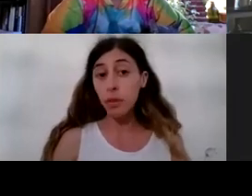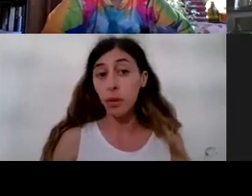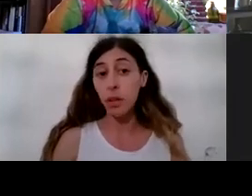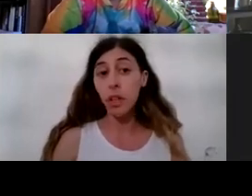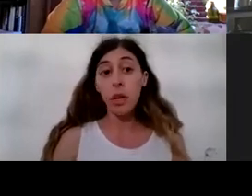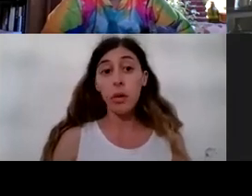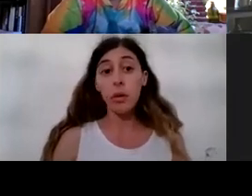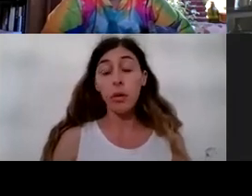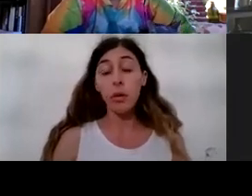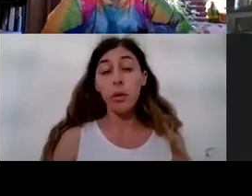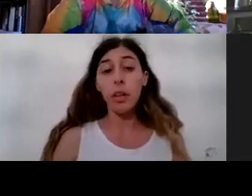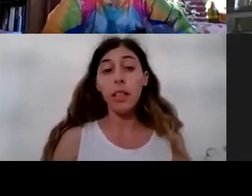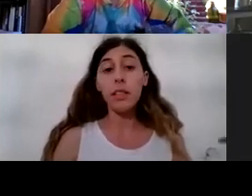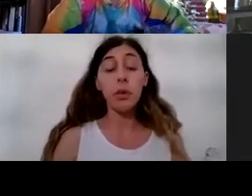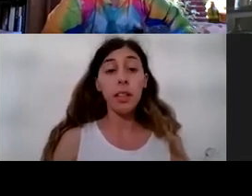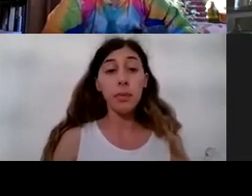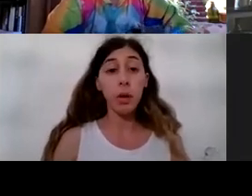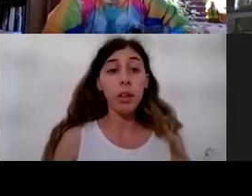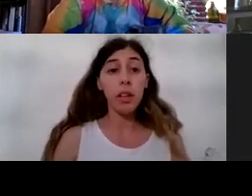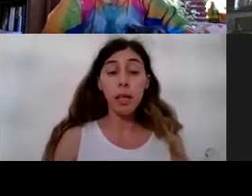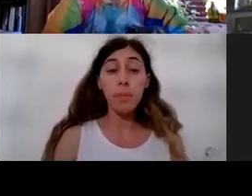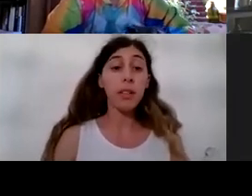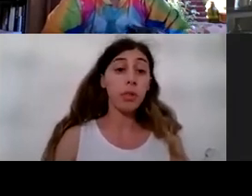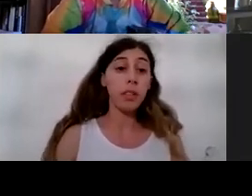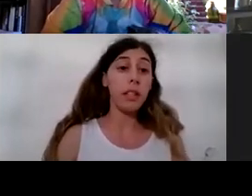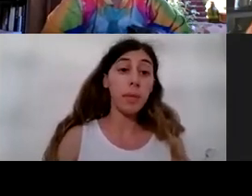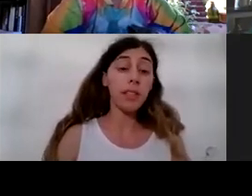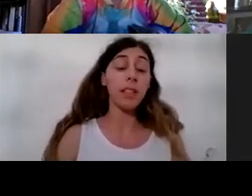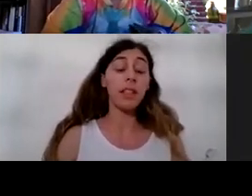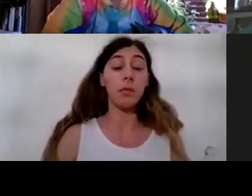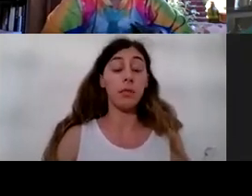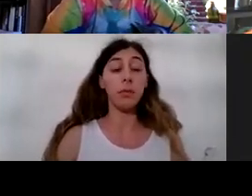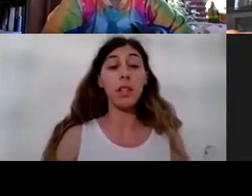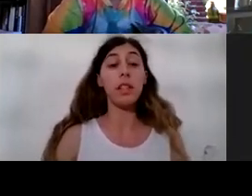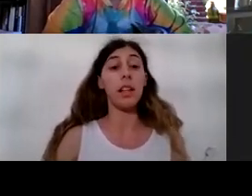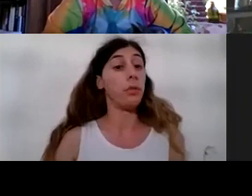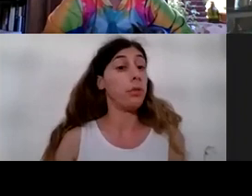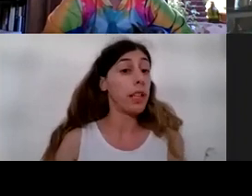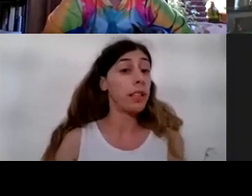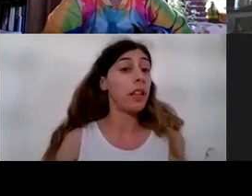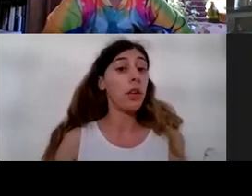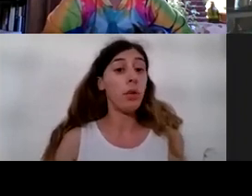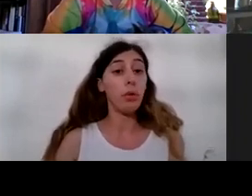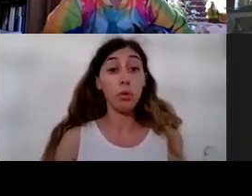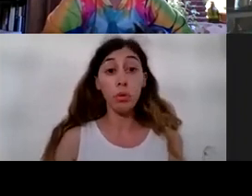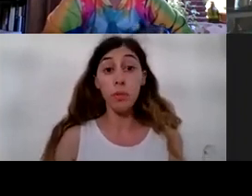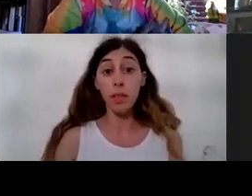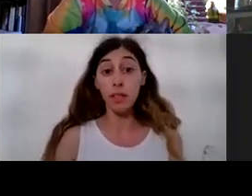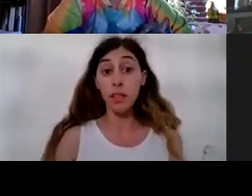doctors who would evaluate and approve or not that person.